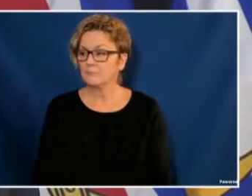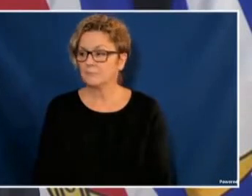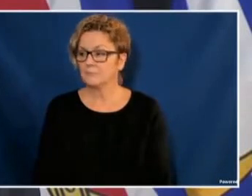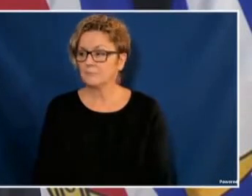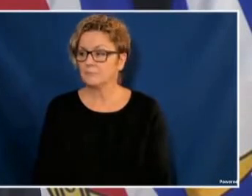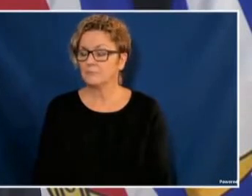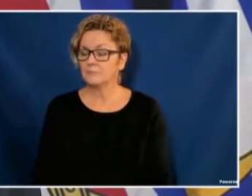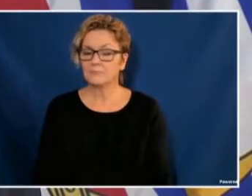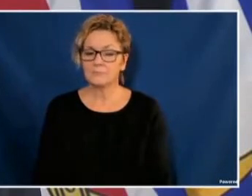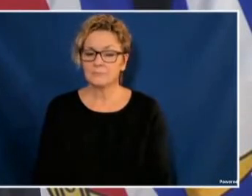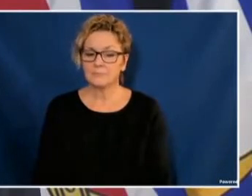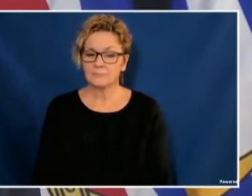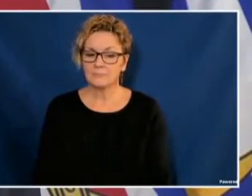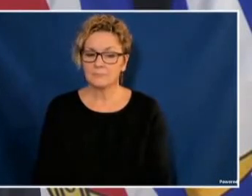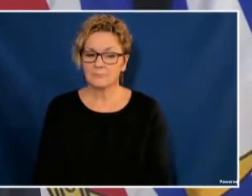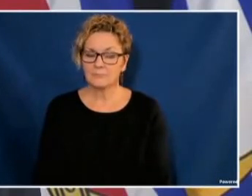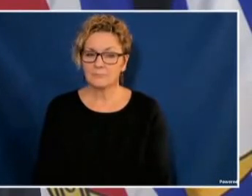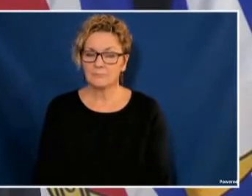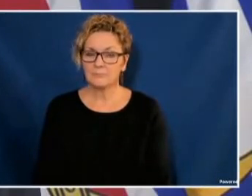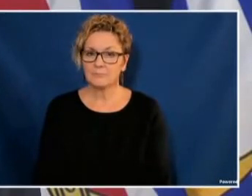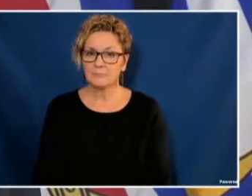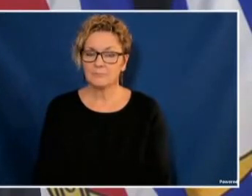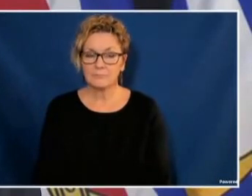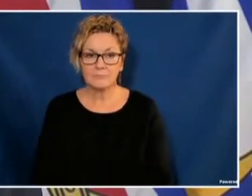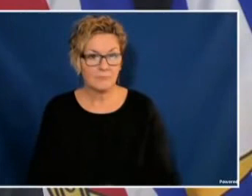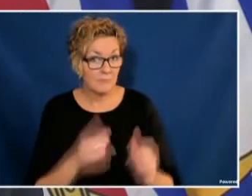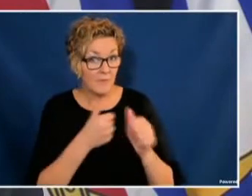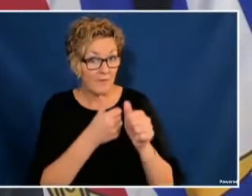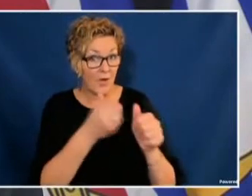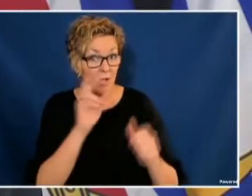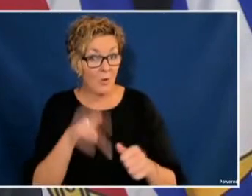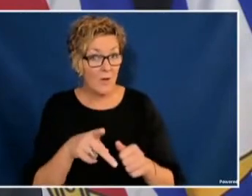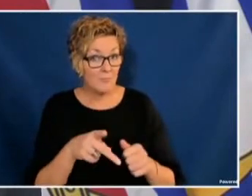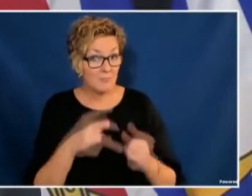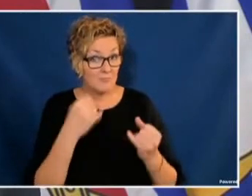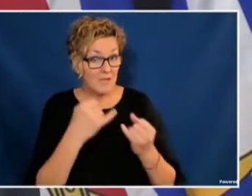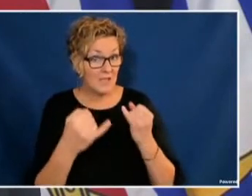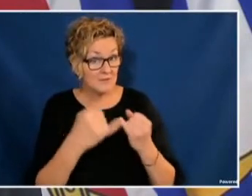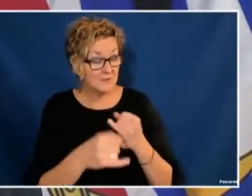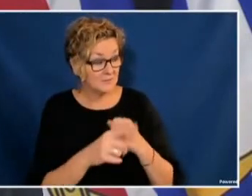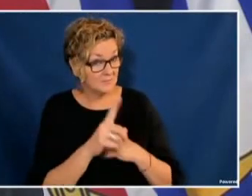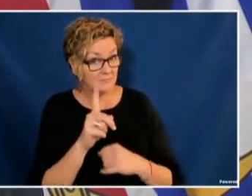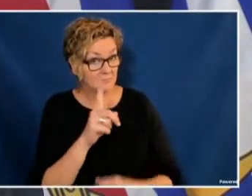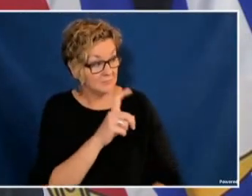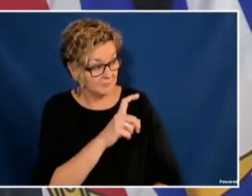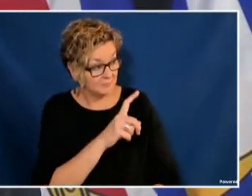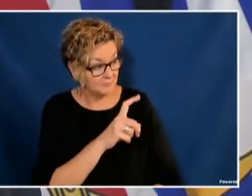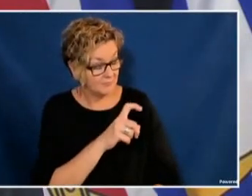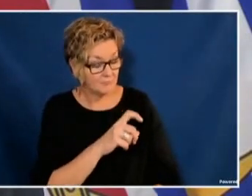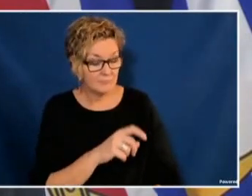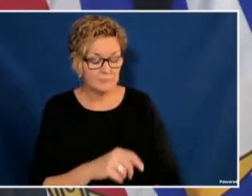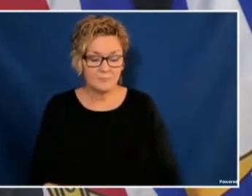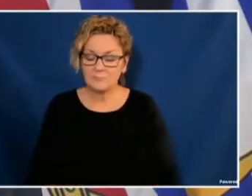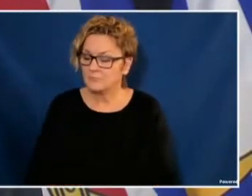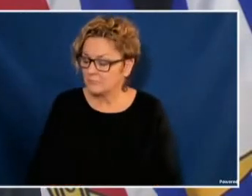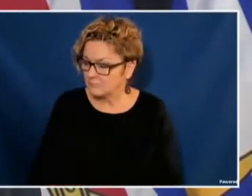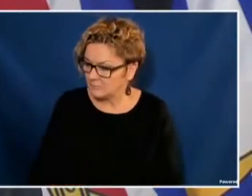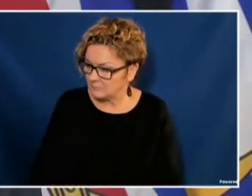that actions which may be consistent with guidelines and everything else